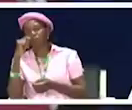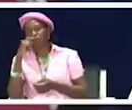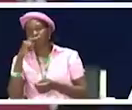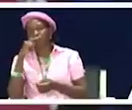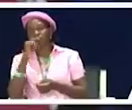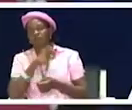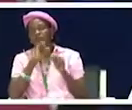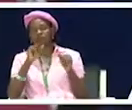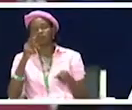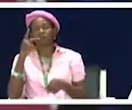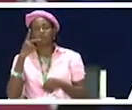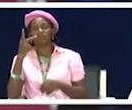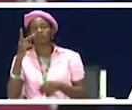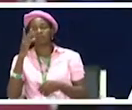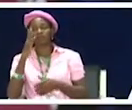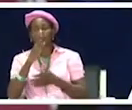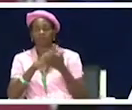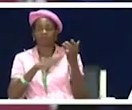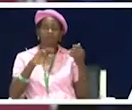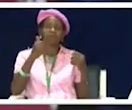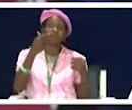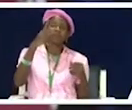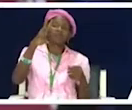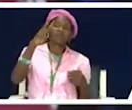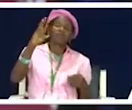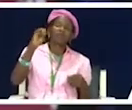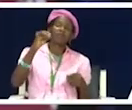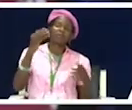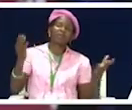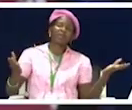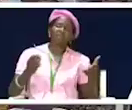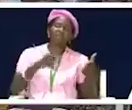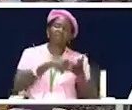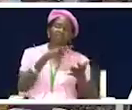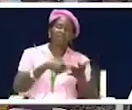I can see some AGOs here tonight.